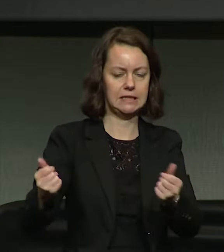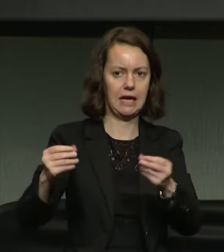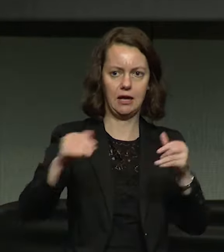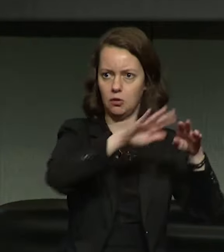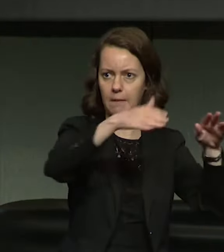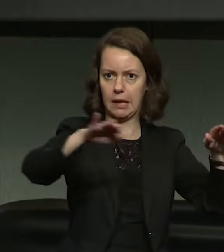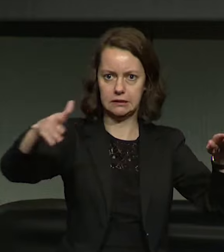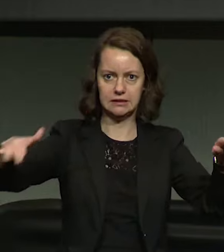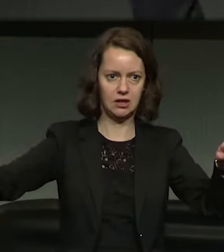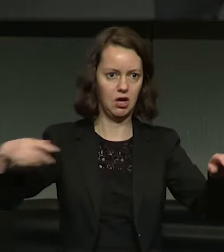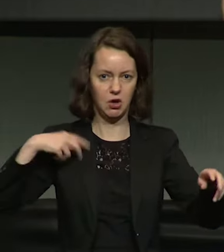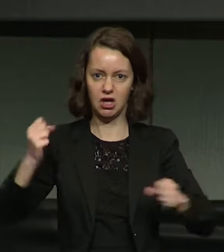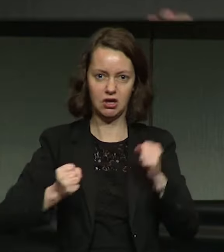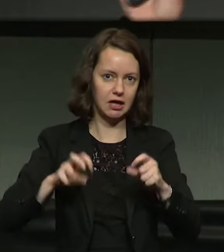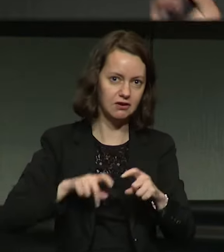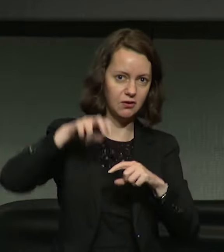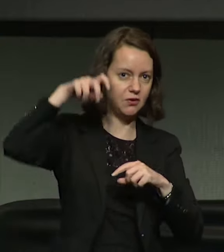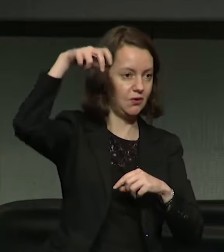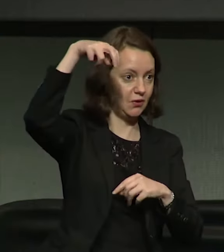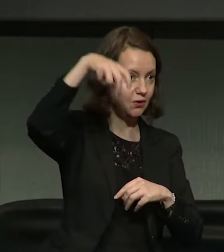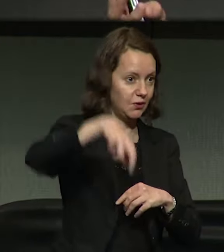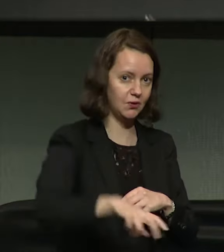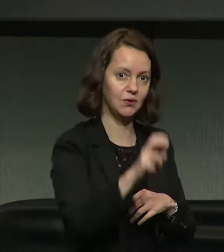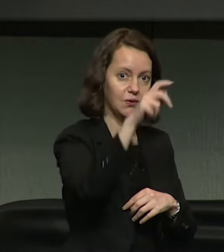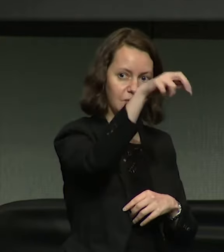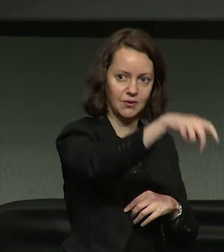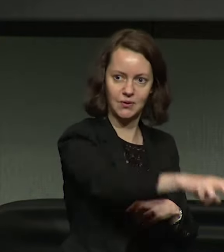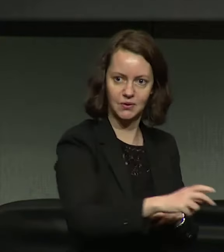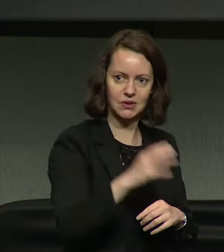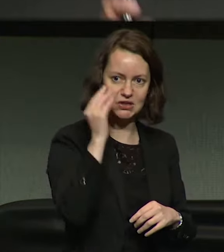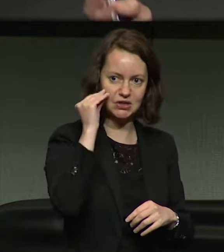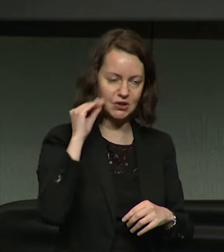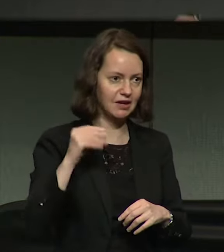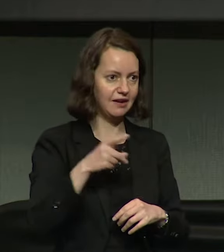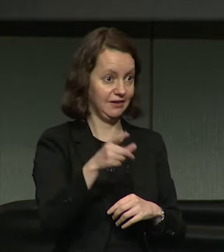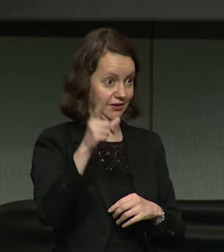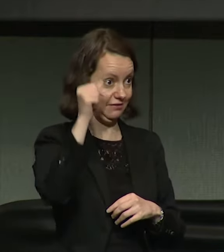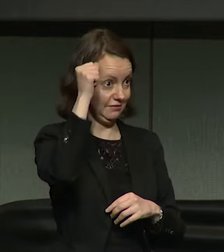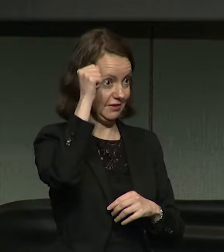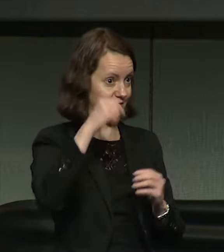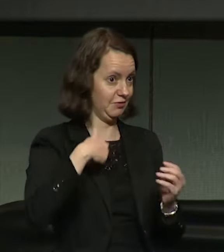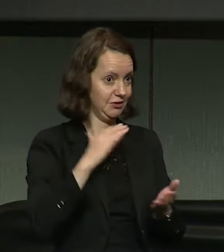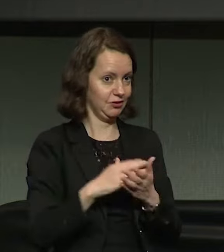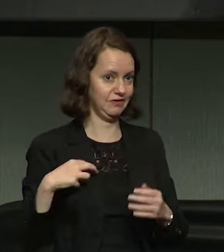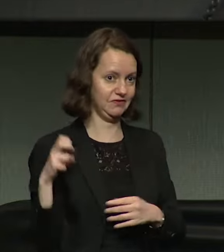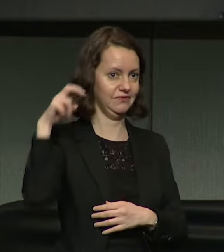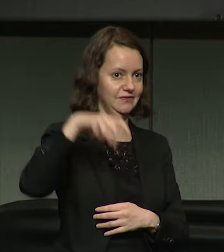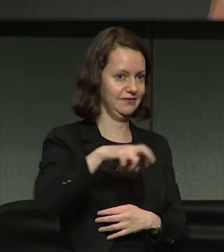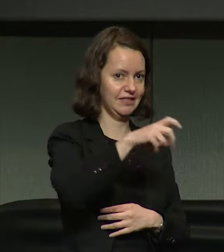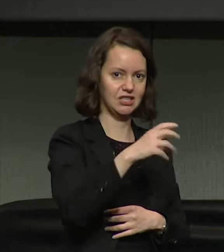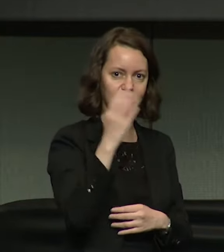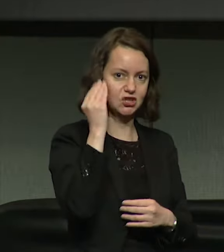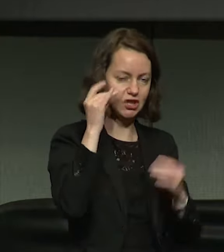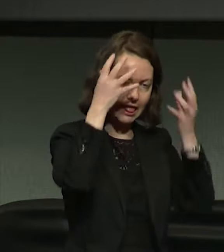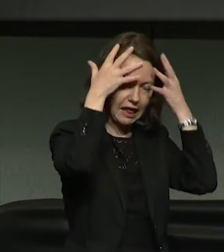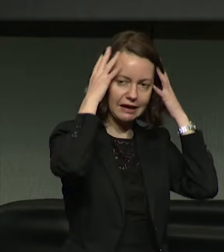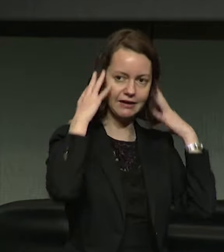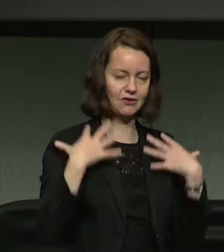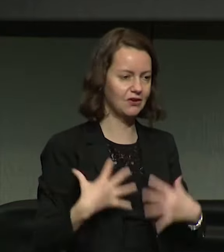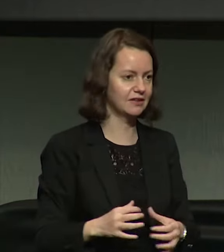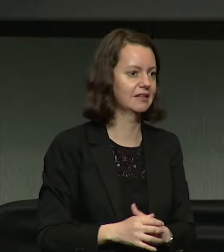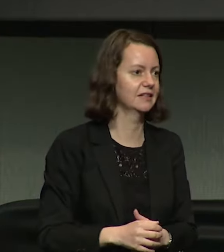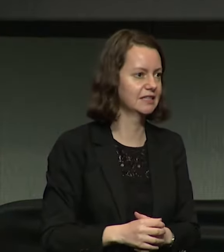would run up these sand dunes. So you can imagine these little black kids running up and down and rolling down with sugar in our hair